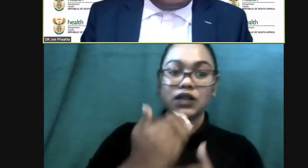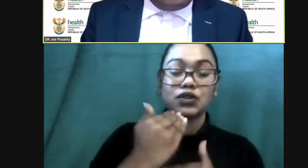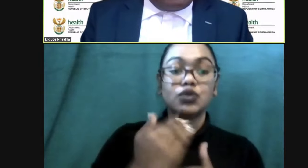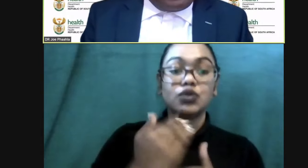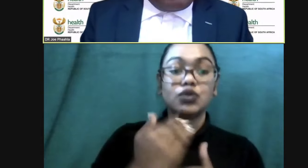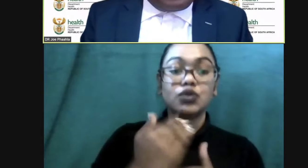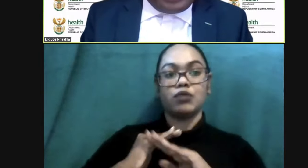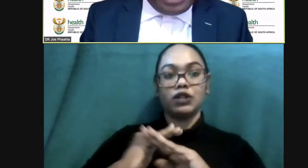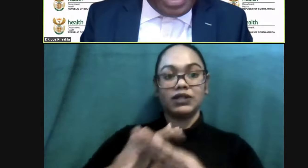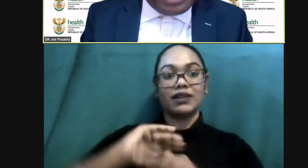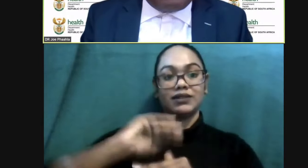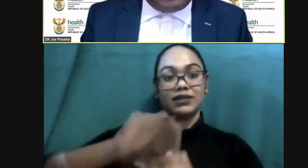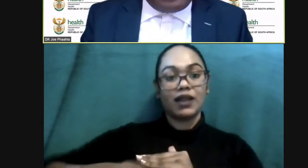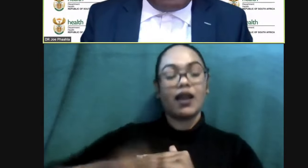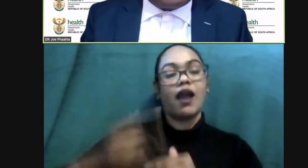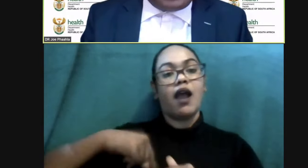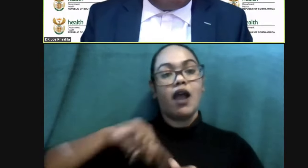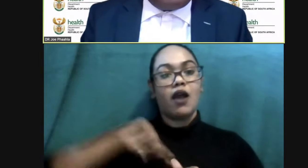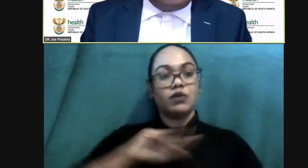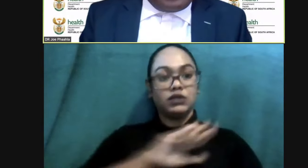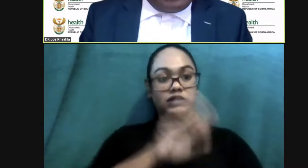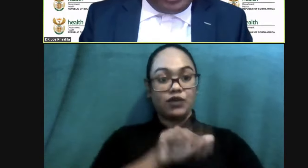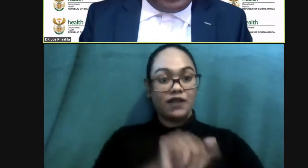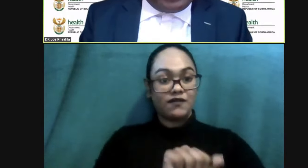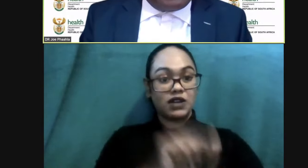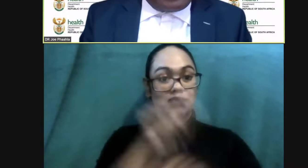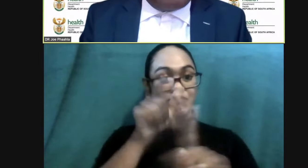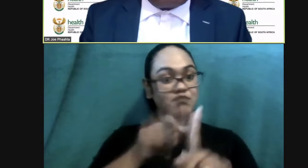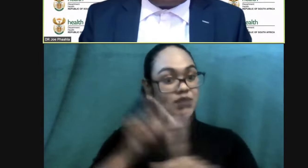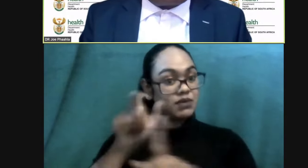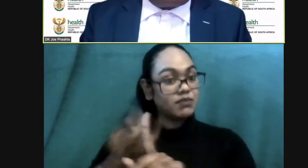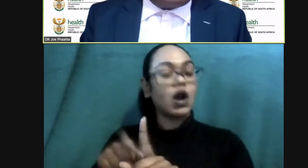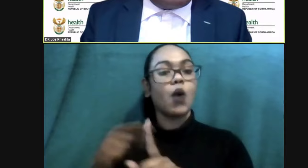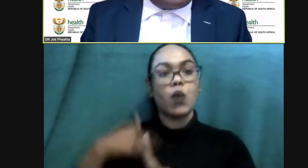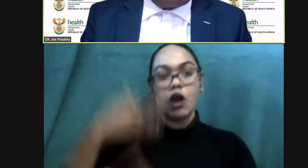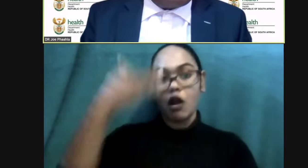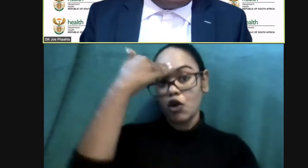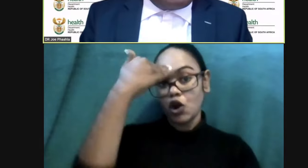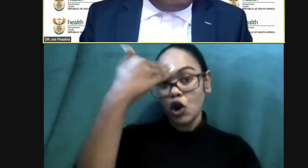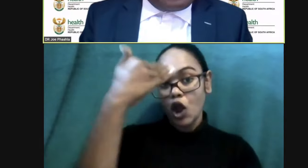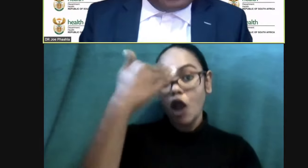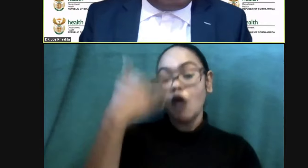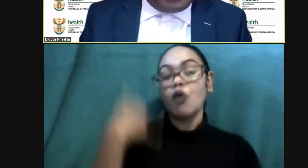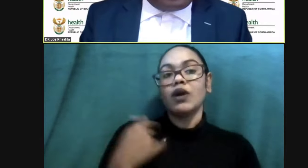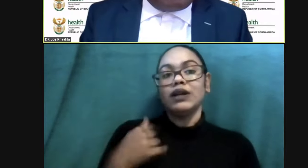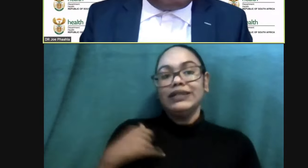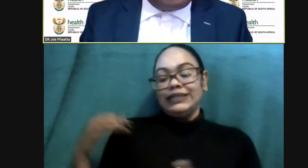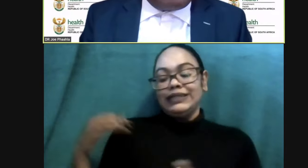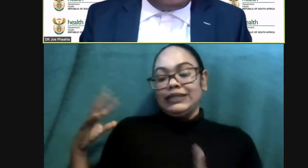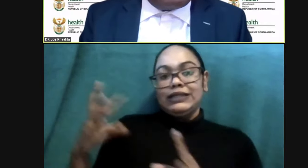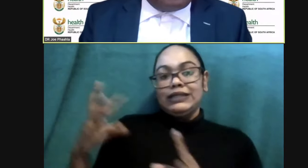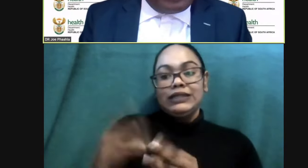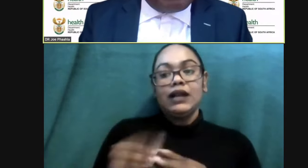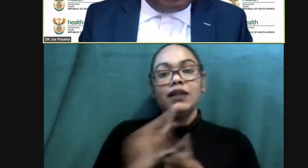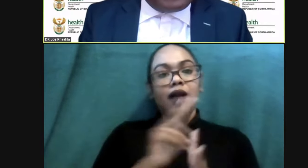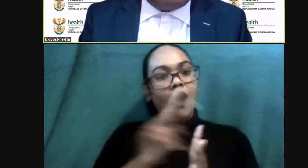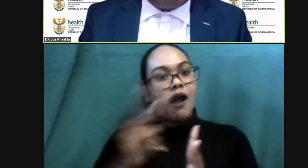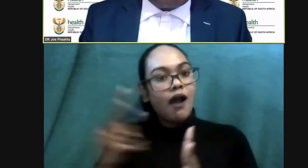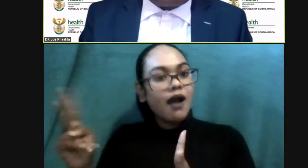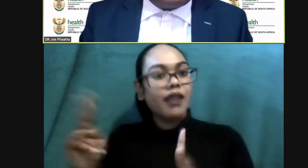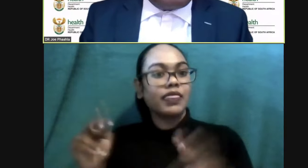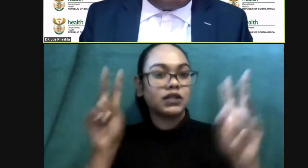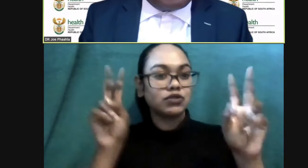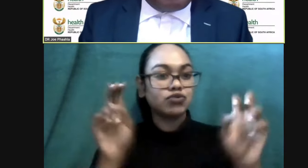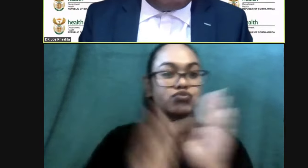be a lot of lull for a long time, wherein we can focus on other aspects of